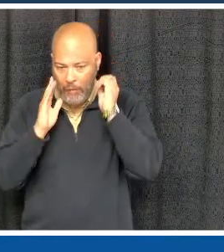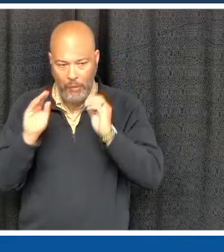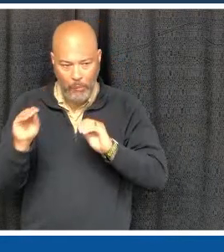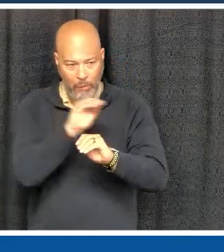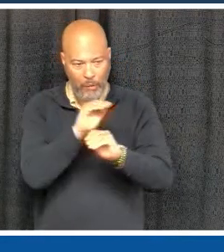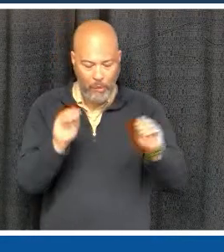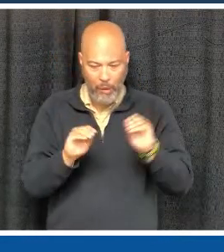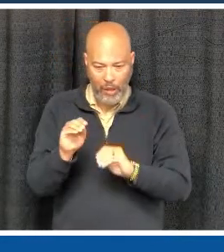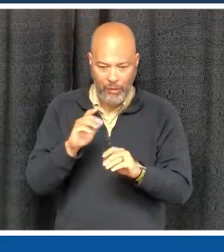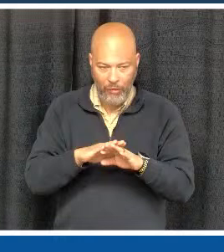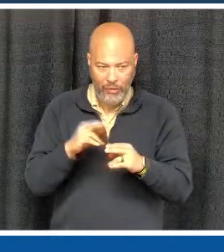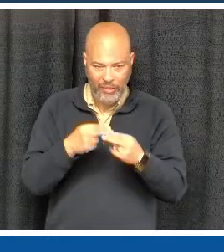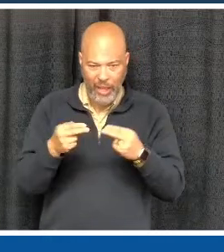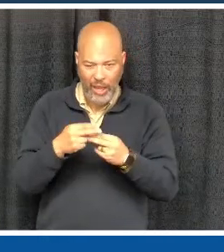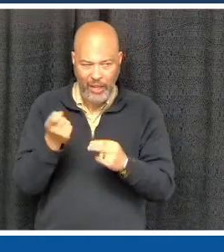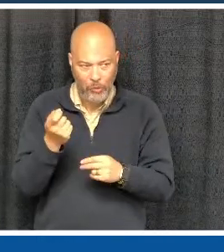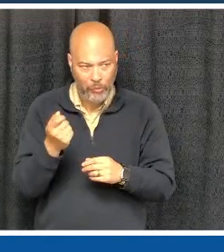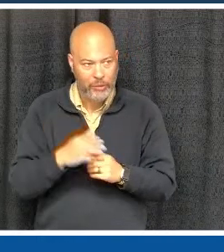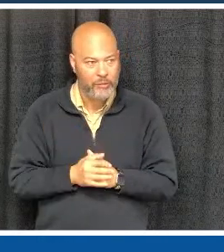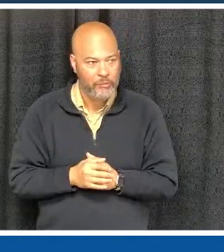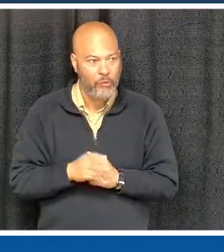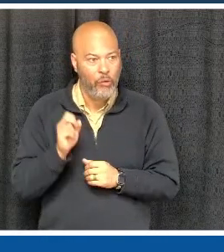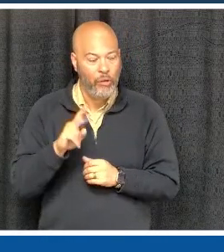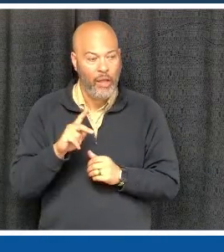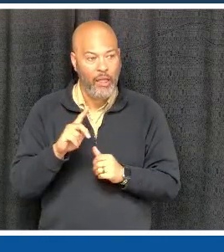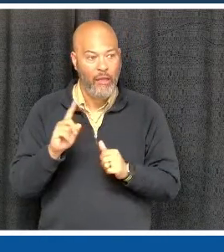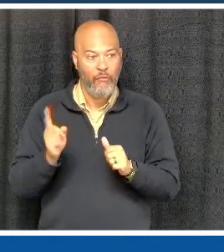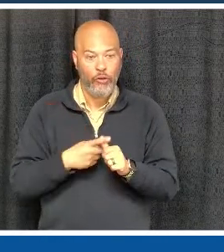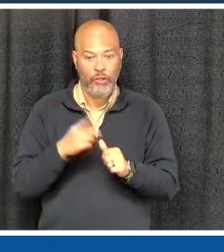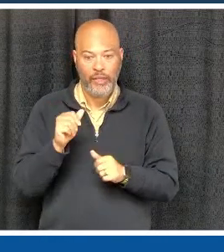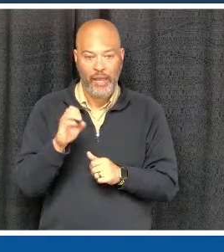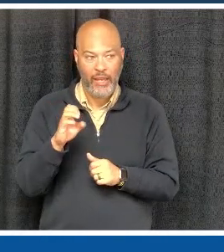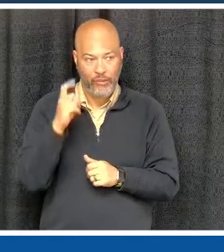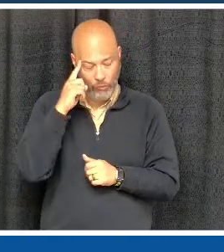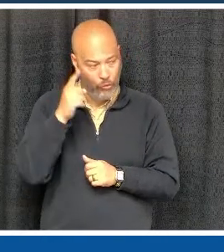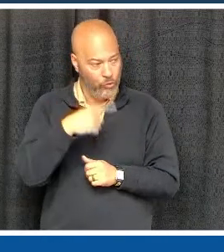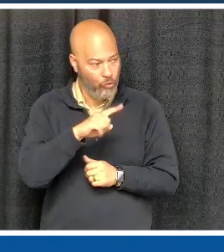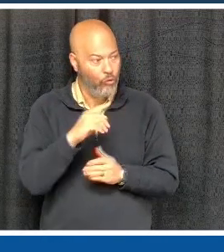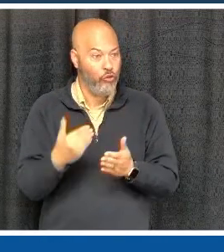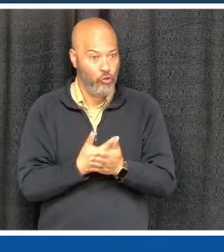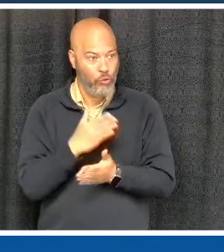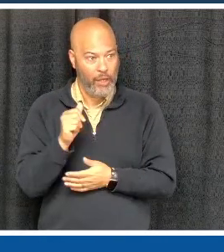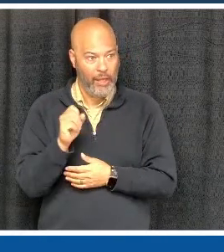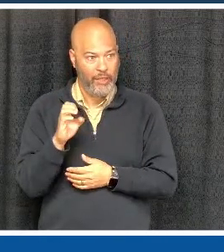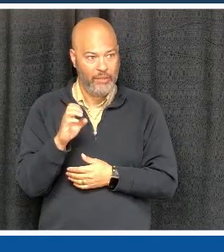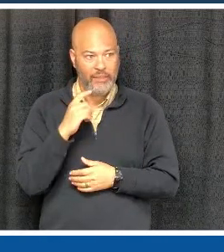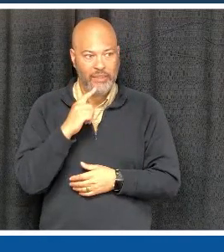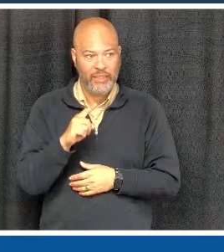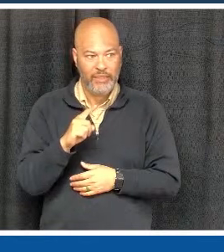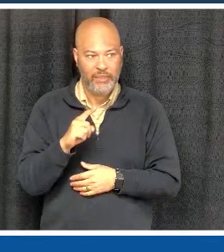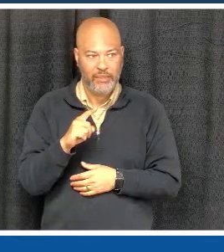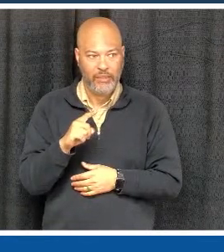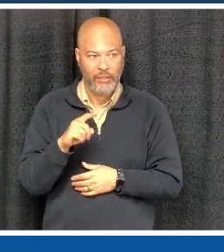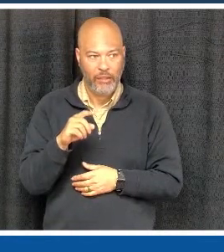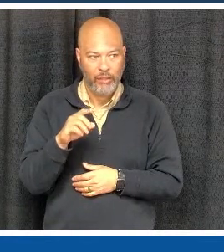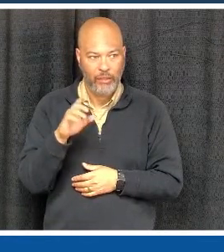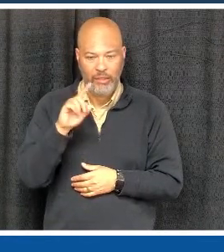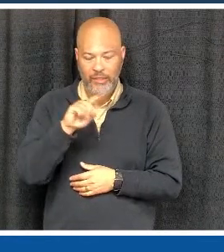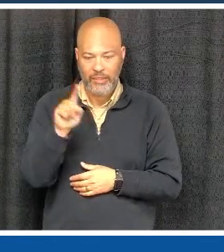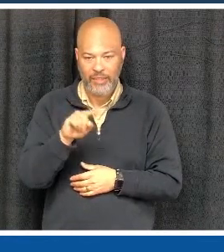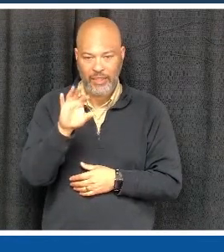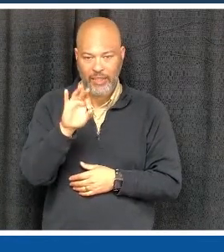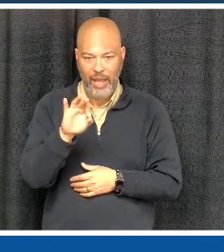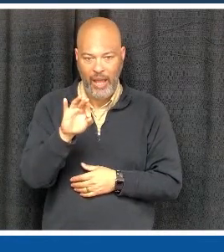today. Okay, the first case up for you, first new case, is our case